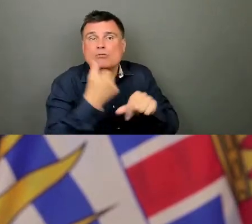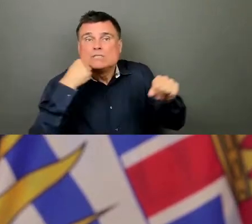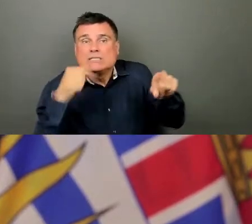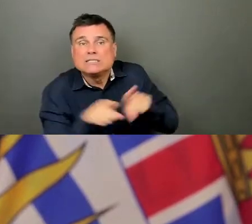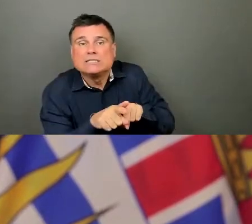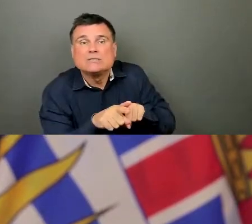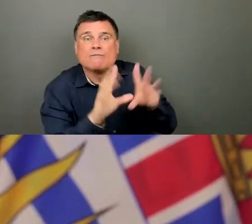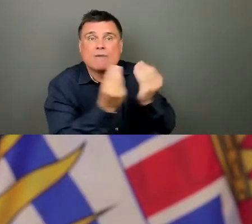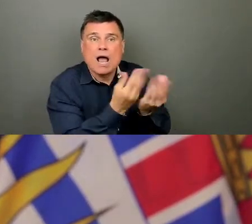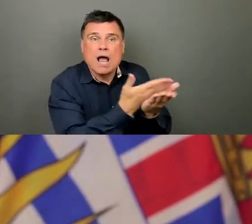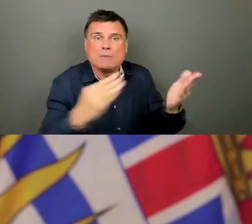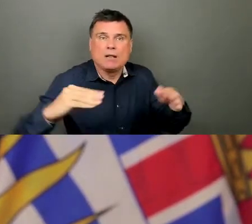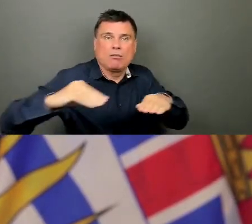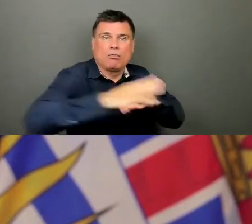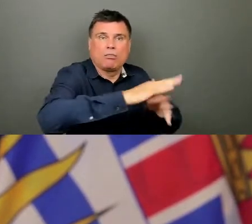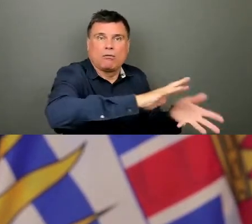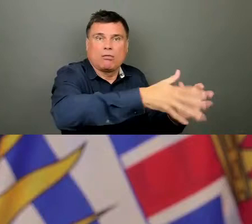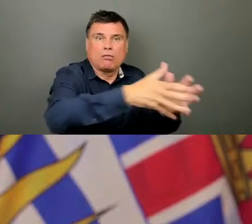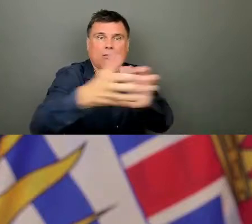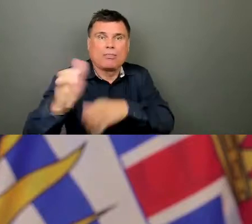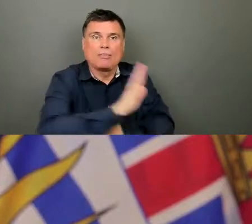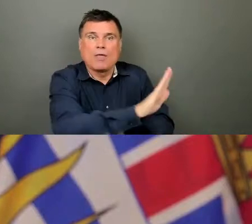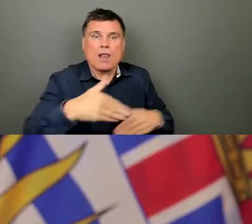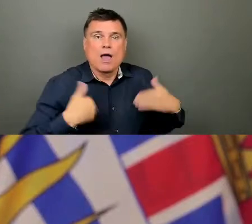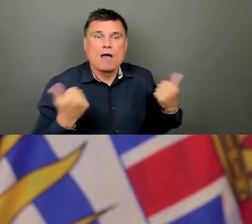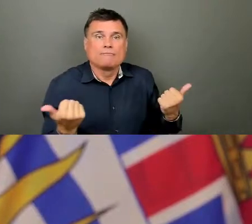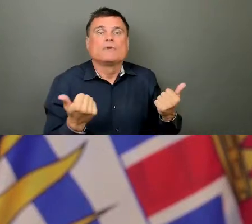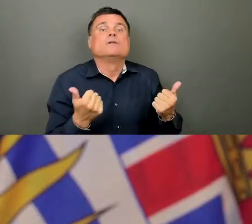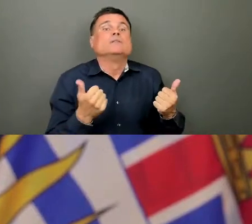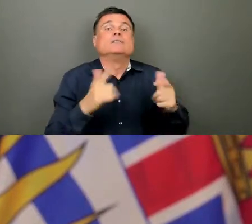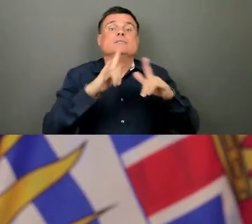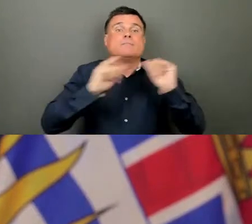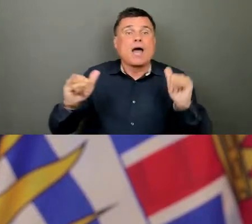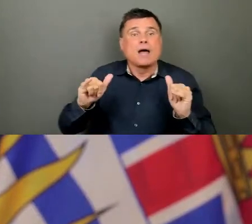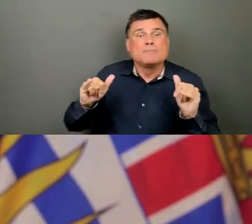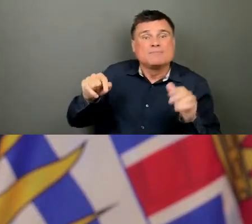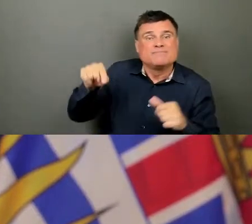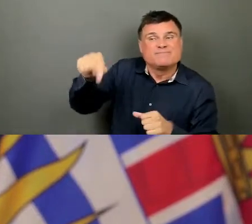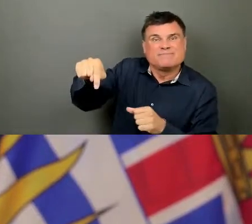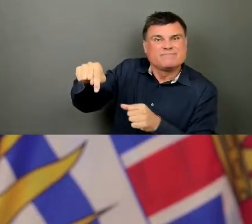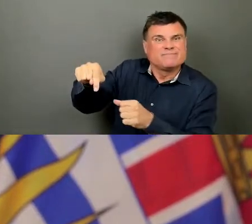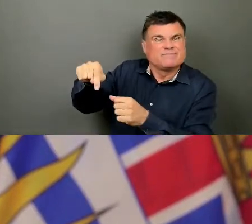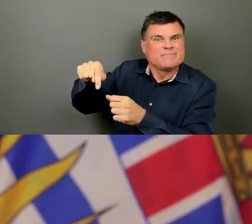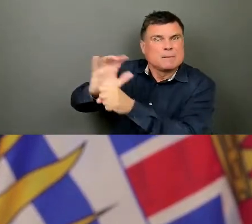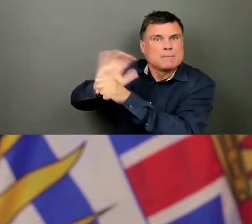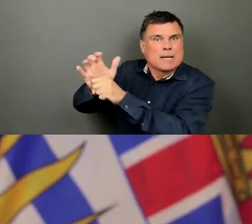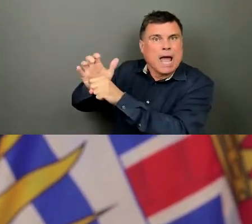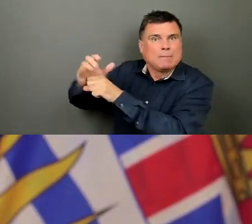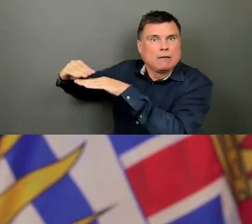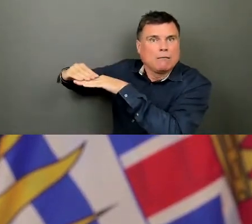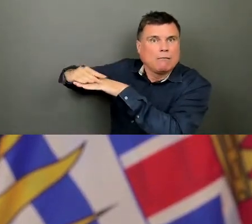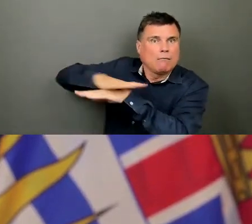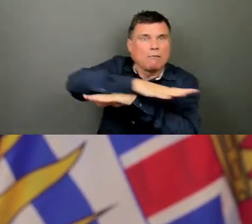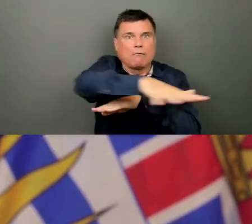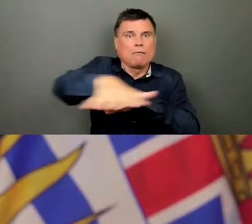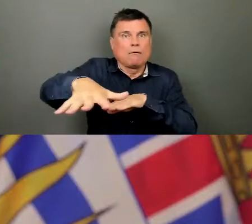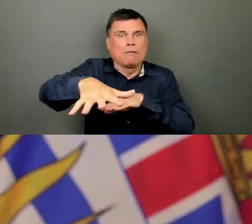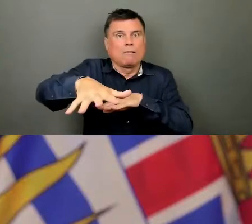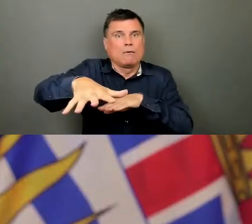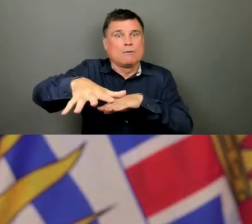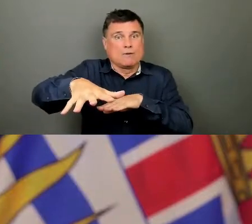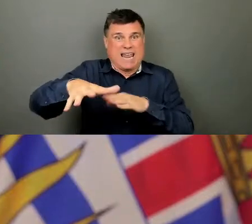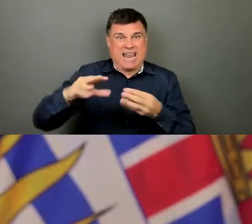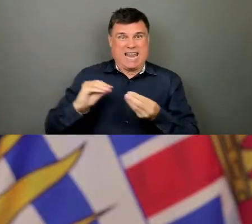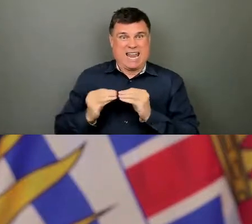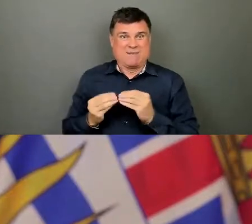that is not as well where we want it to be right now. And I'm going to give a quick update of where we are in terms